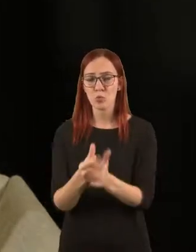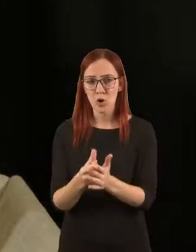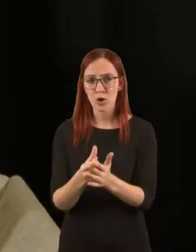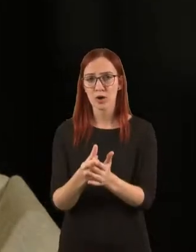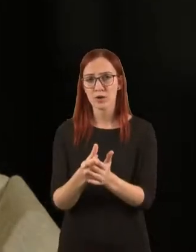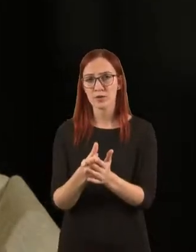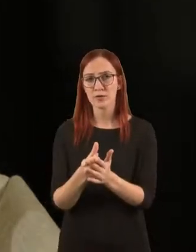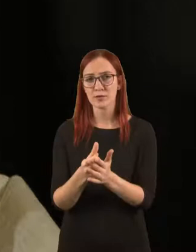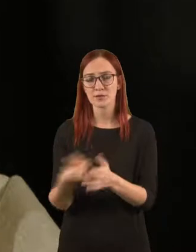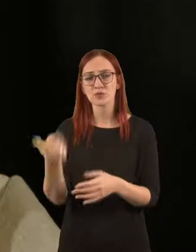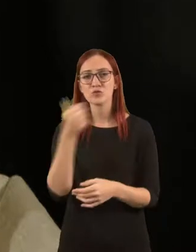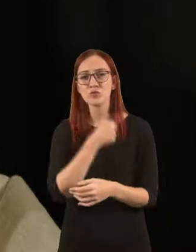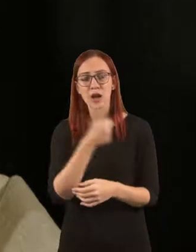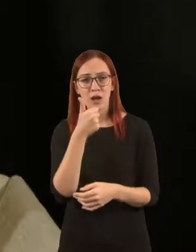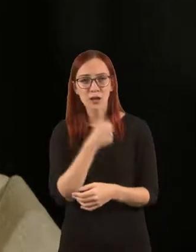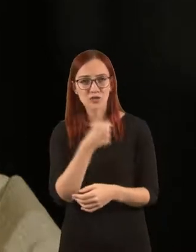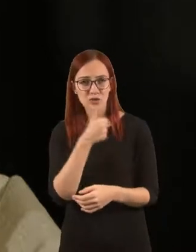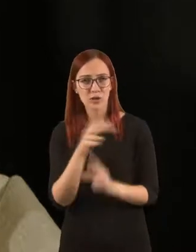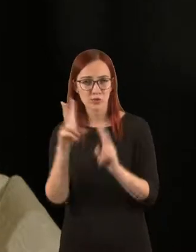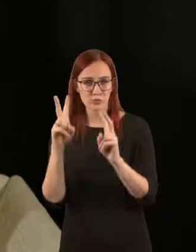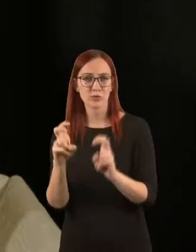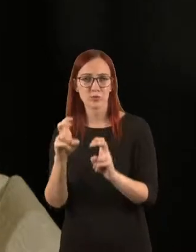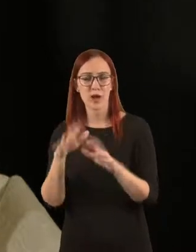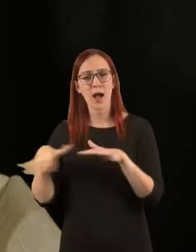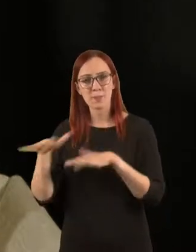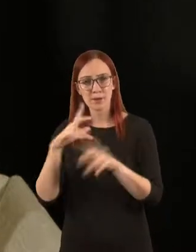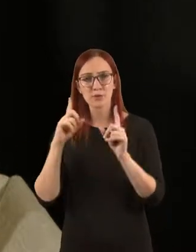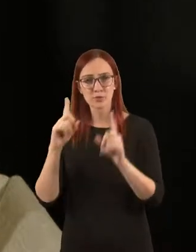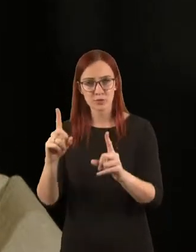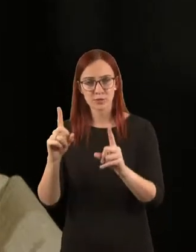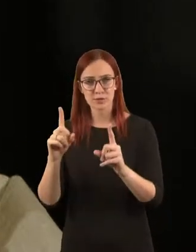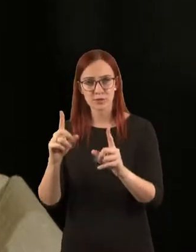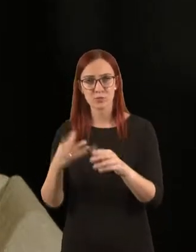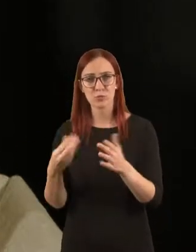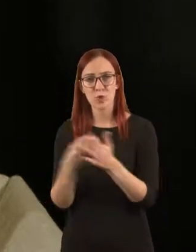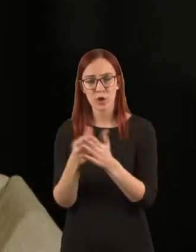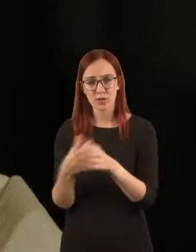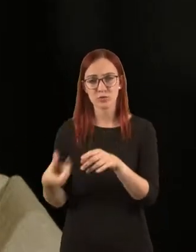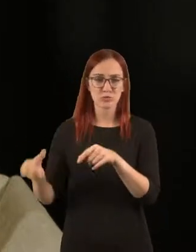to respond to what Mr. Kilpis has said.